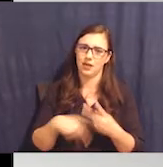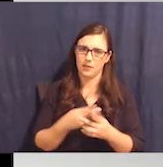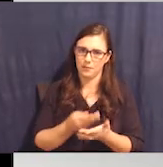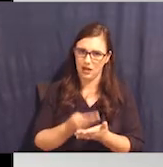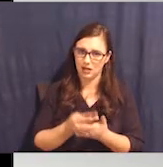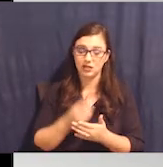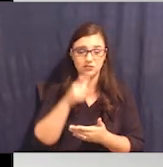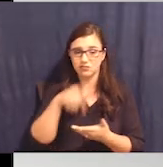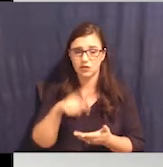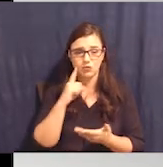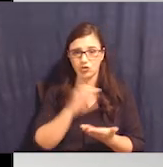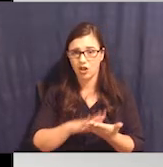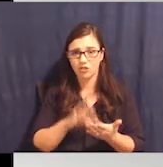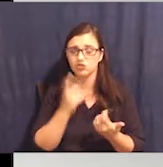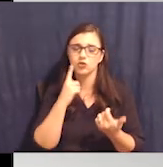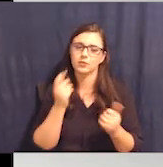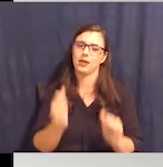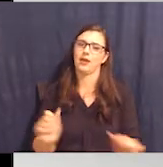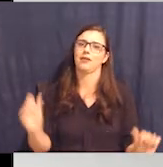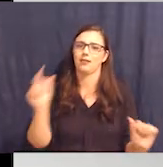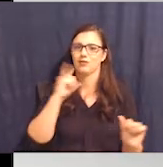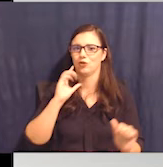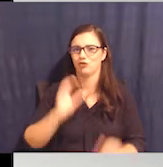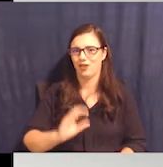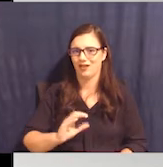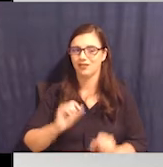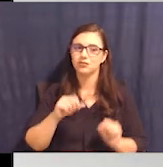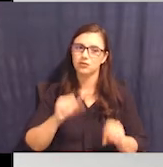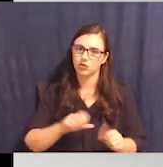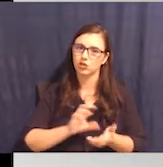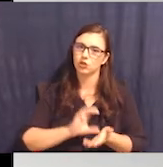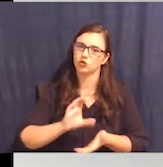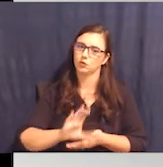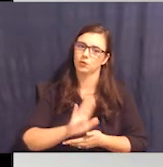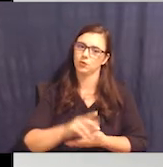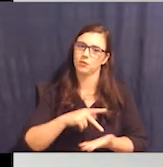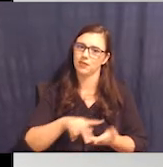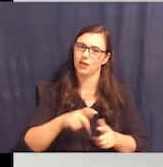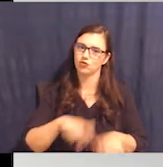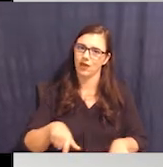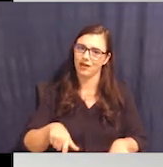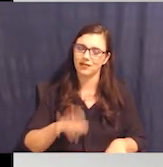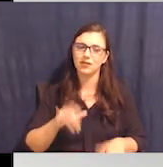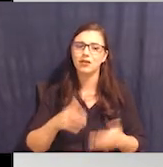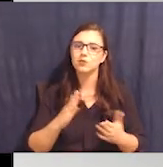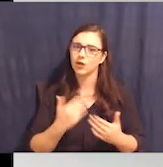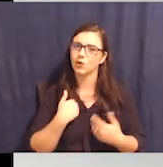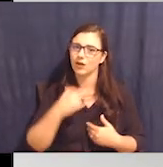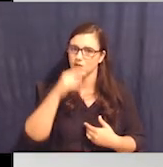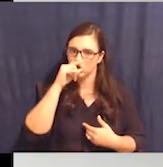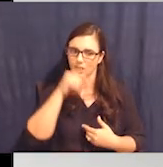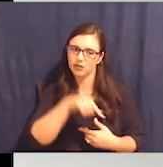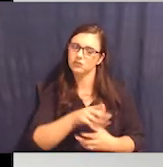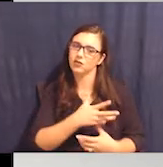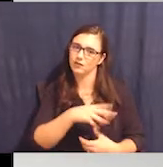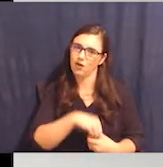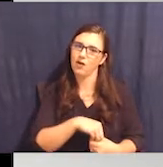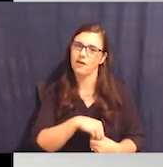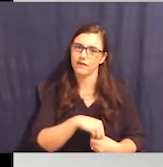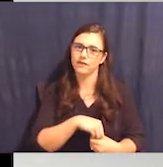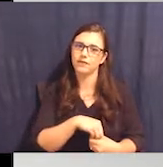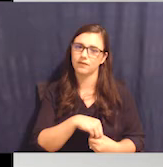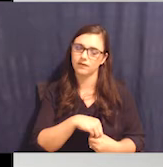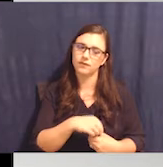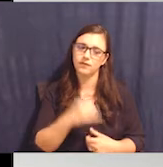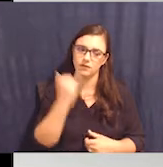It doesn't have to be used for college. It could be used for anything for your child. Your child can contribute their paycheck. And it's a way of having your child